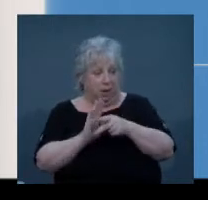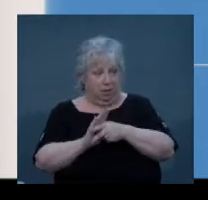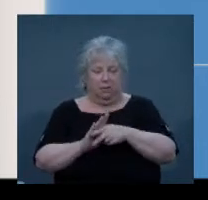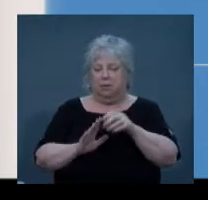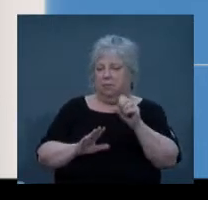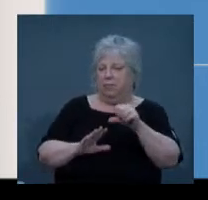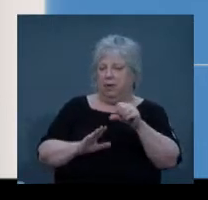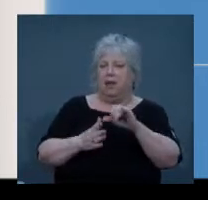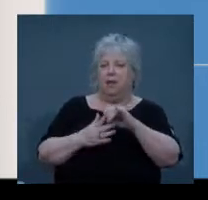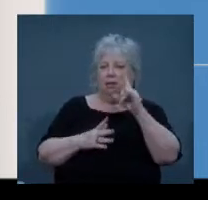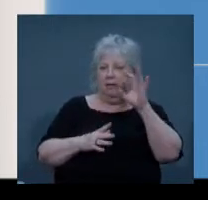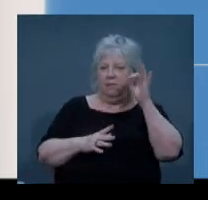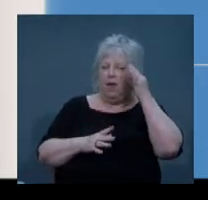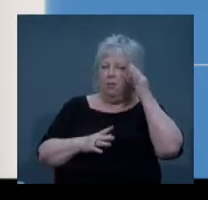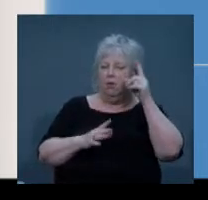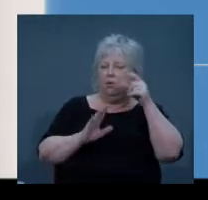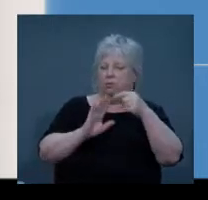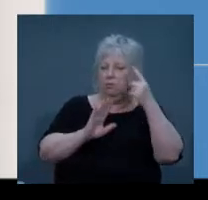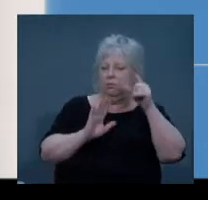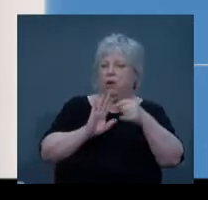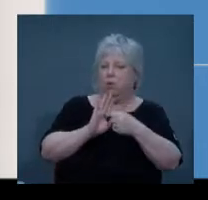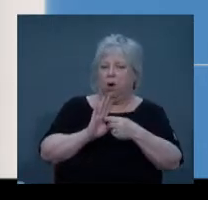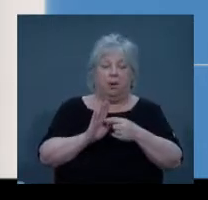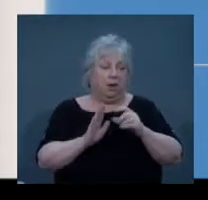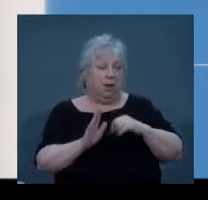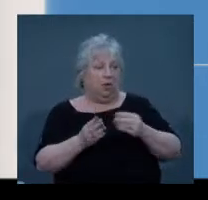requirement. Yeah, I can get that from them. Provide Yes, that for yes, me? ma'am. I'd